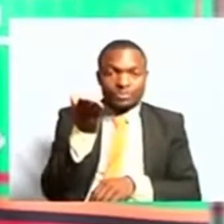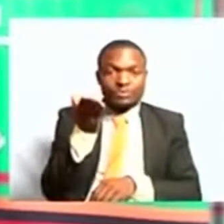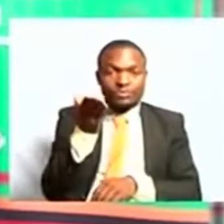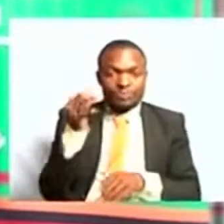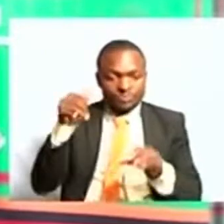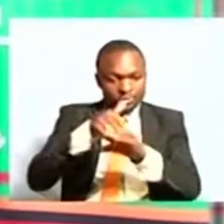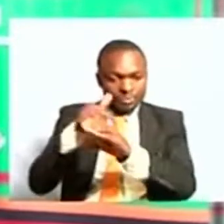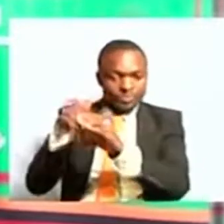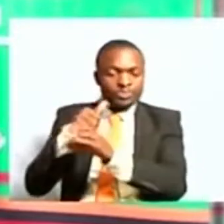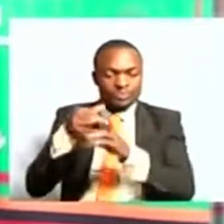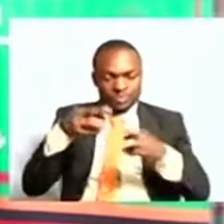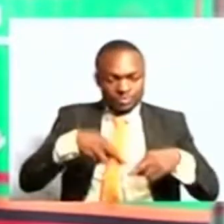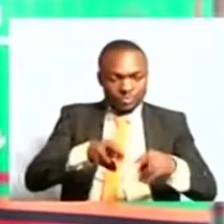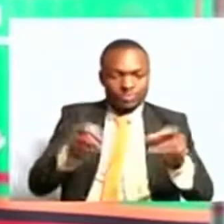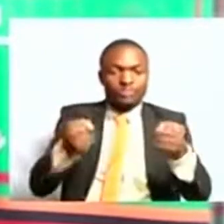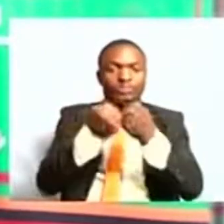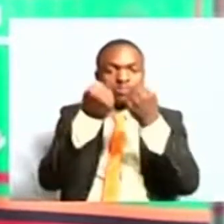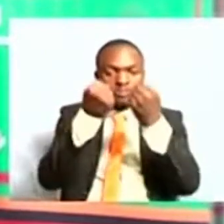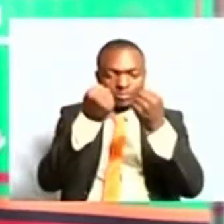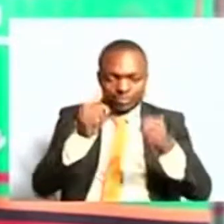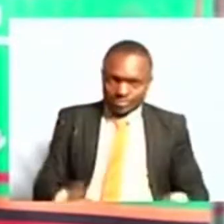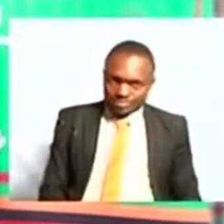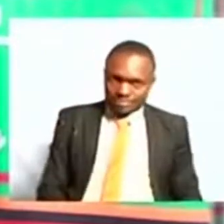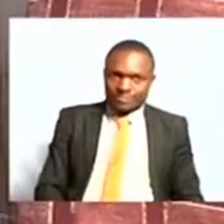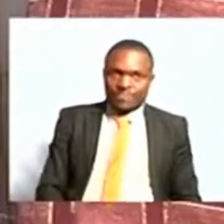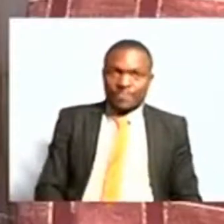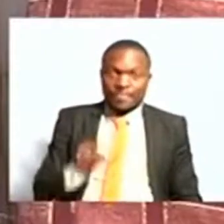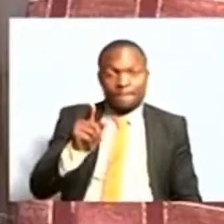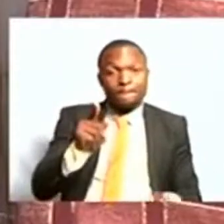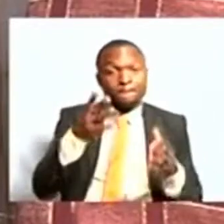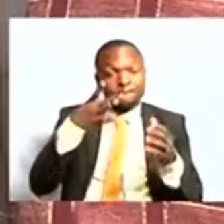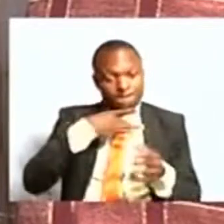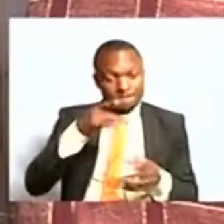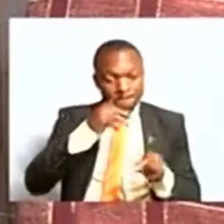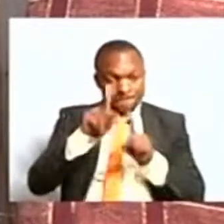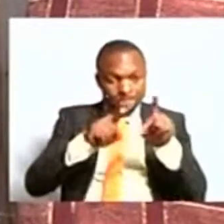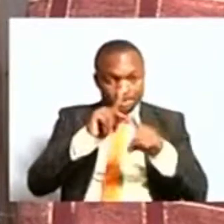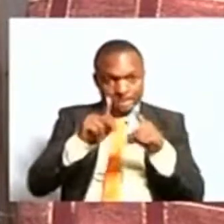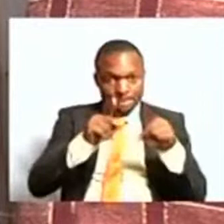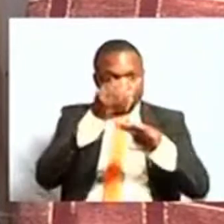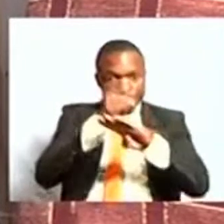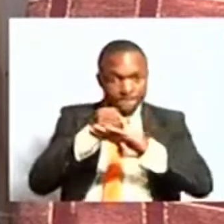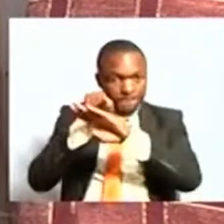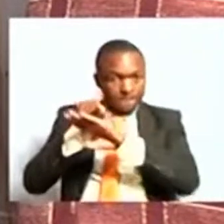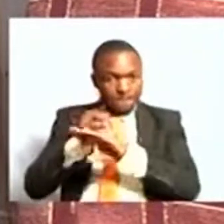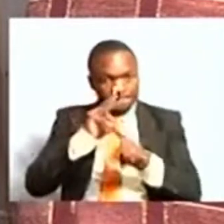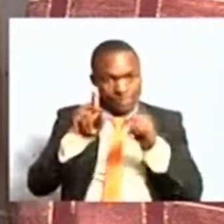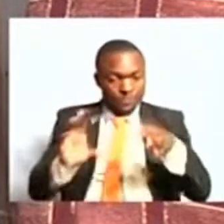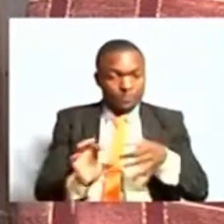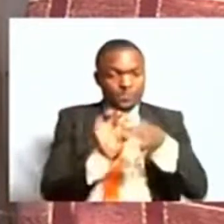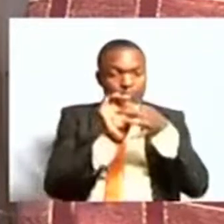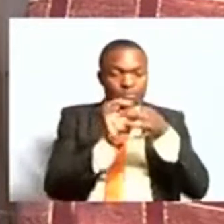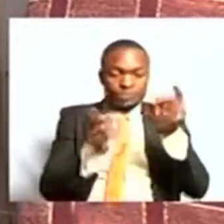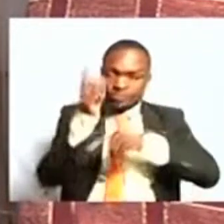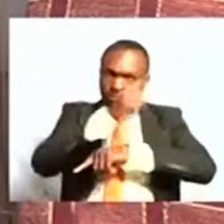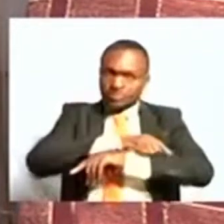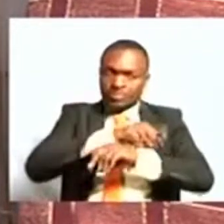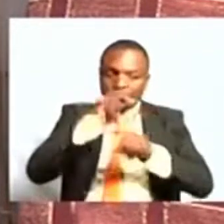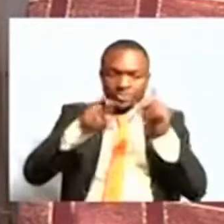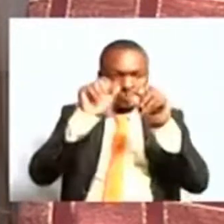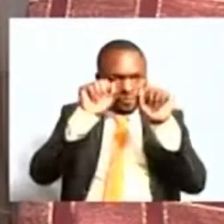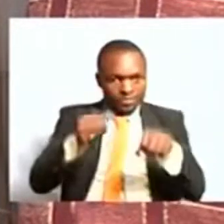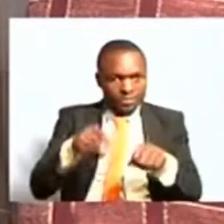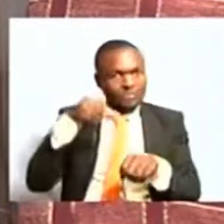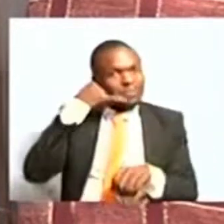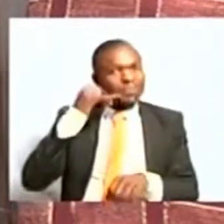victims of road traffic accidents? Well, I would actually like people to invite people to join us on that day, and people can actually